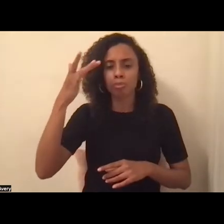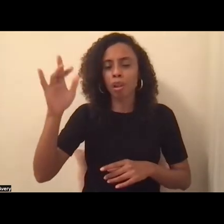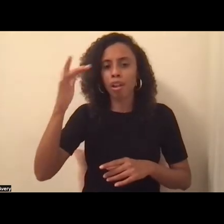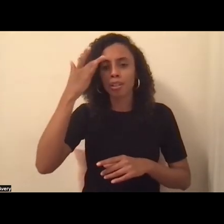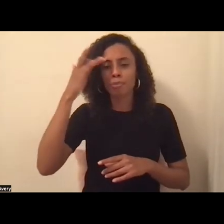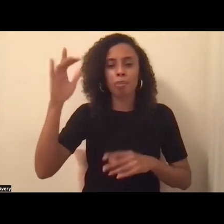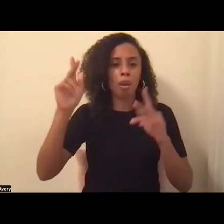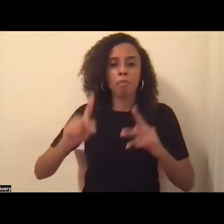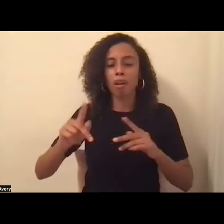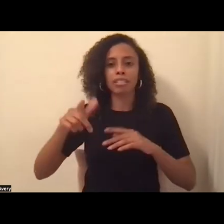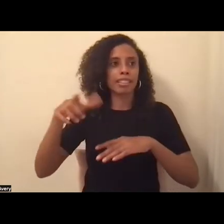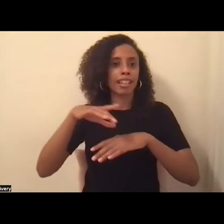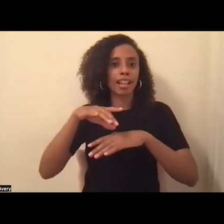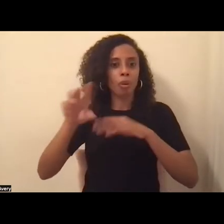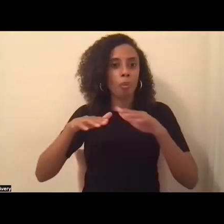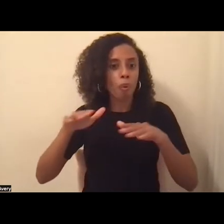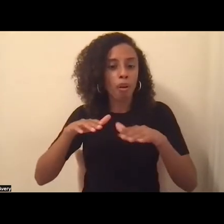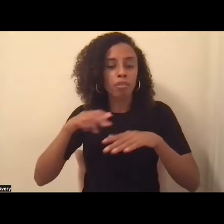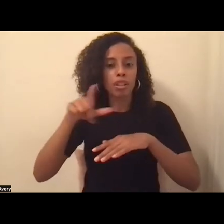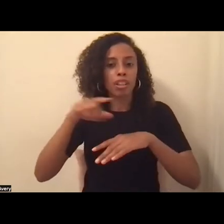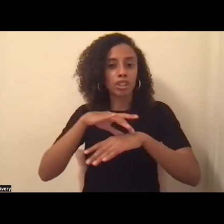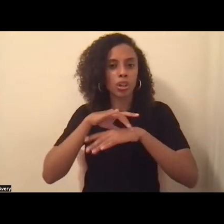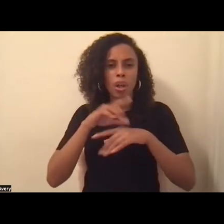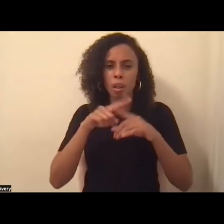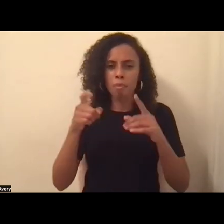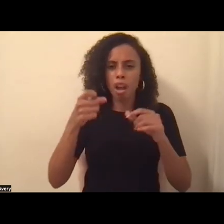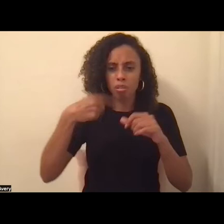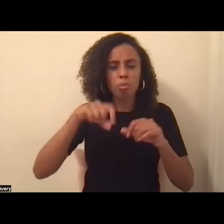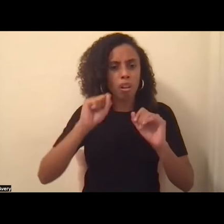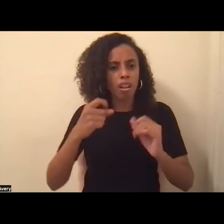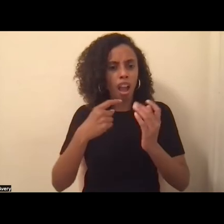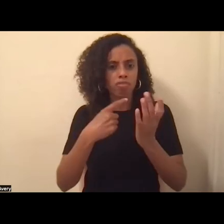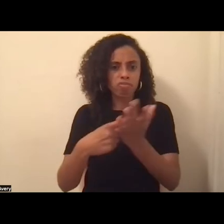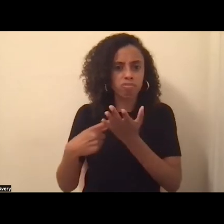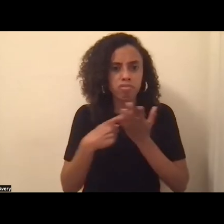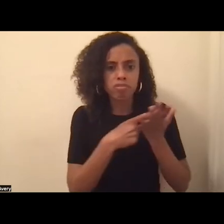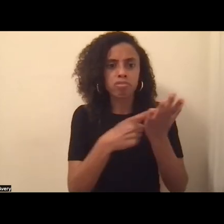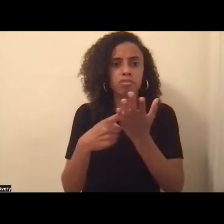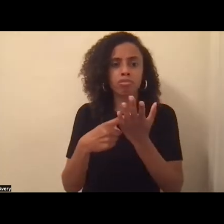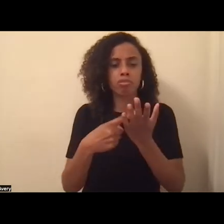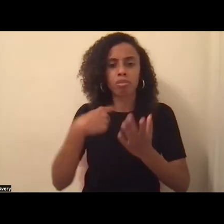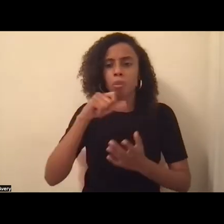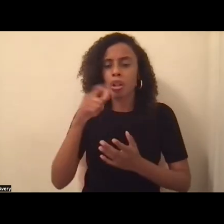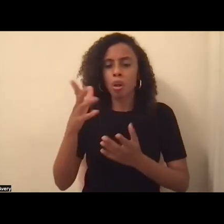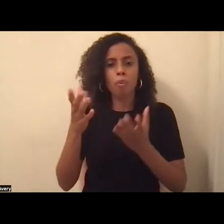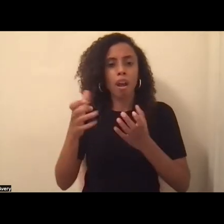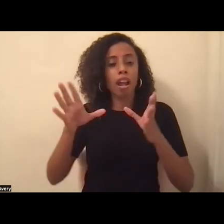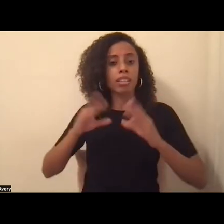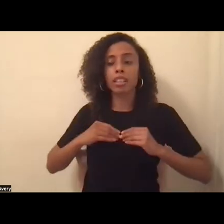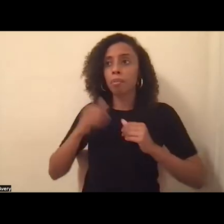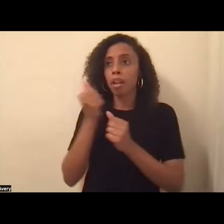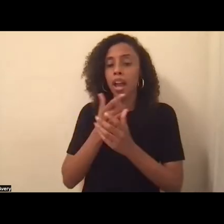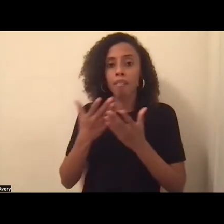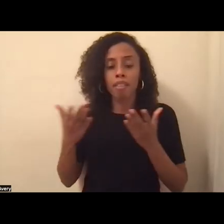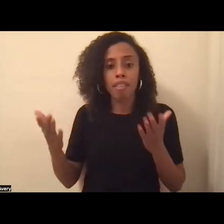is room for us to engage in conversation. We don't want to just swallow everything even the most